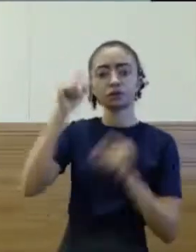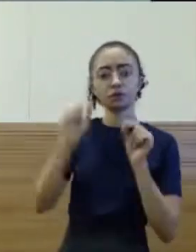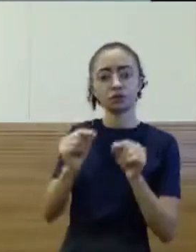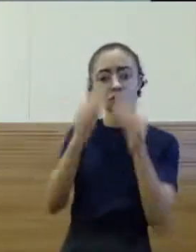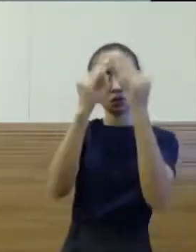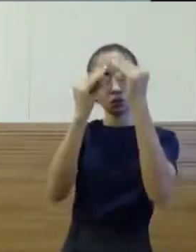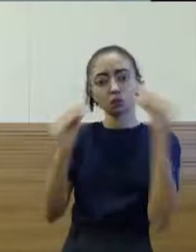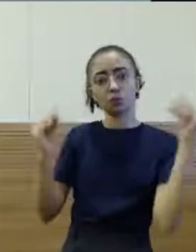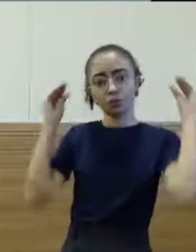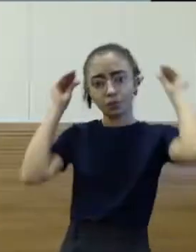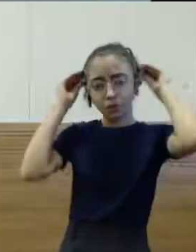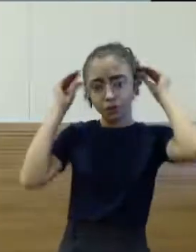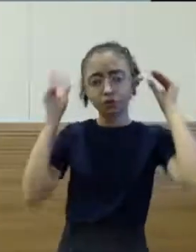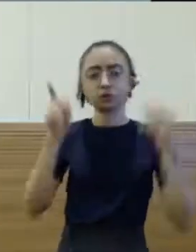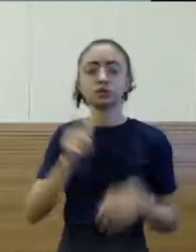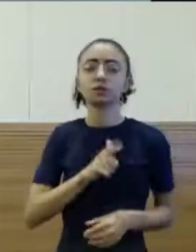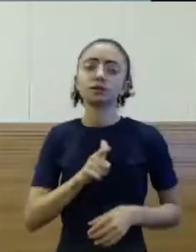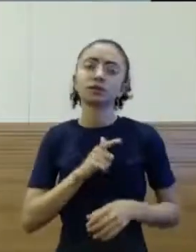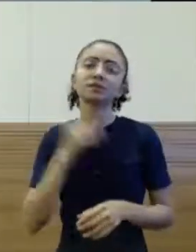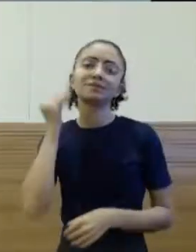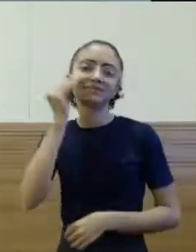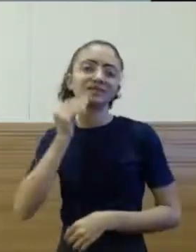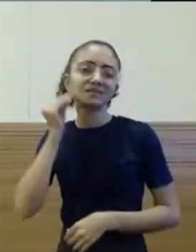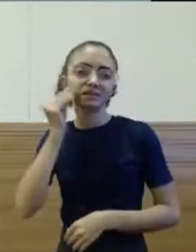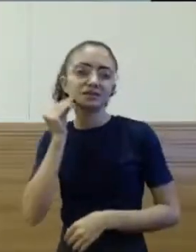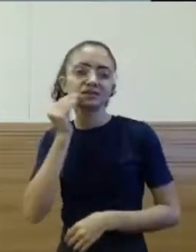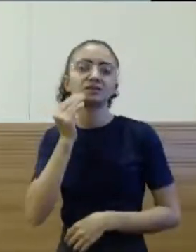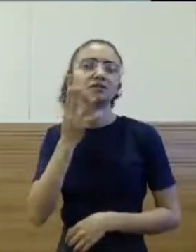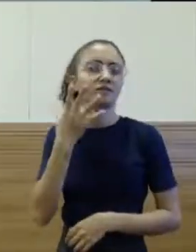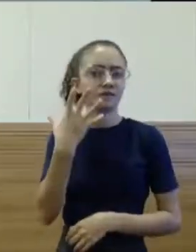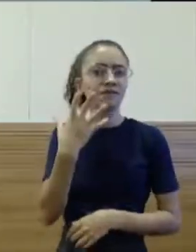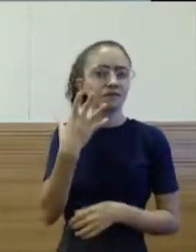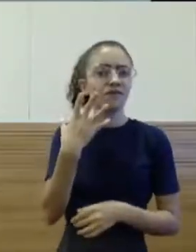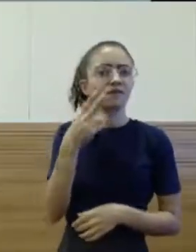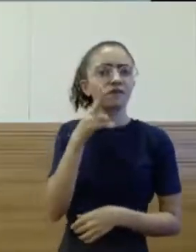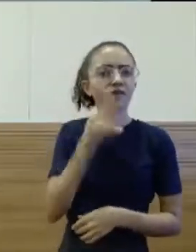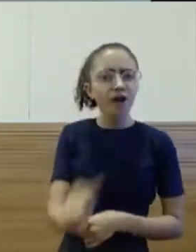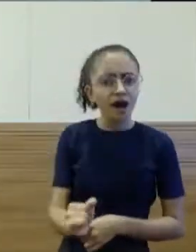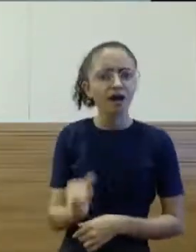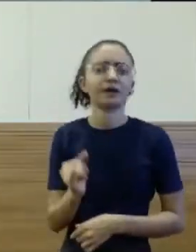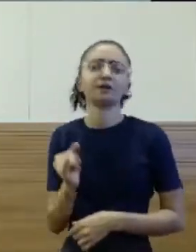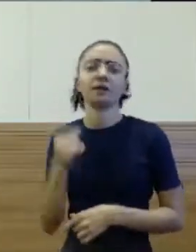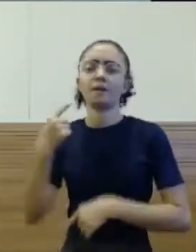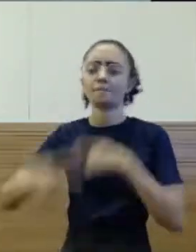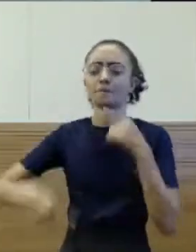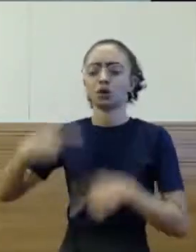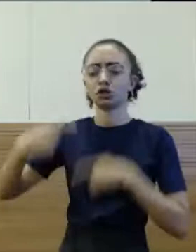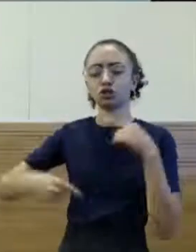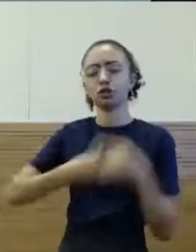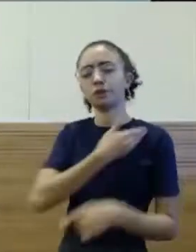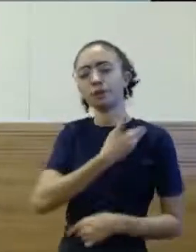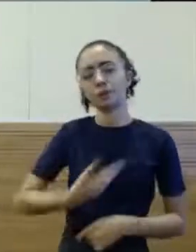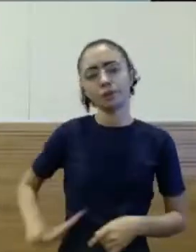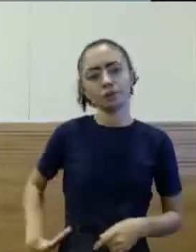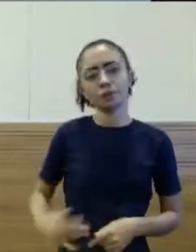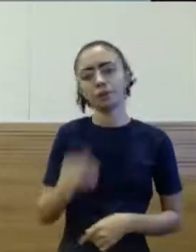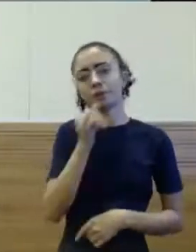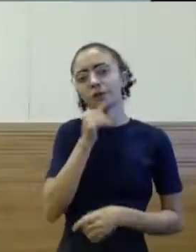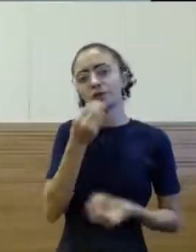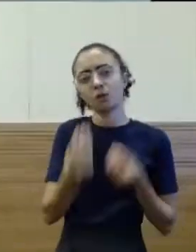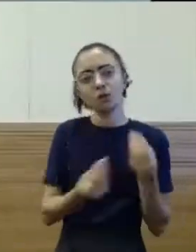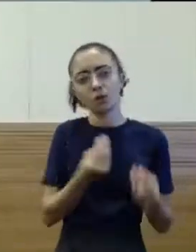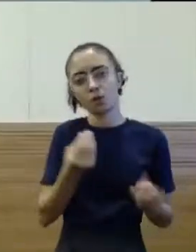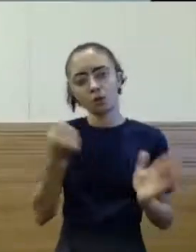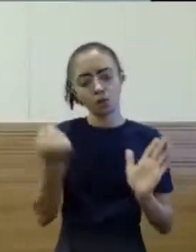otras going to políticas take the públicas, experiences como of las other políticas public alimenticias, policies and other el strategies, etiquetado o como such el as impuesto al the